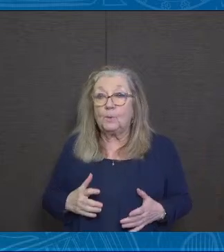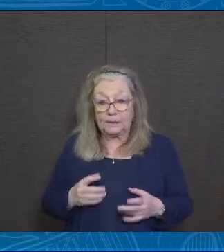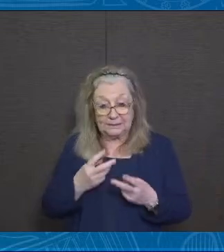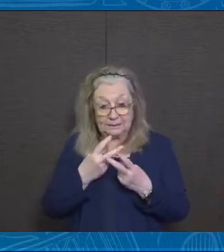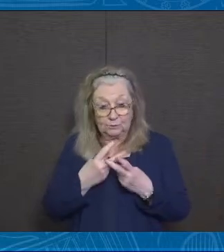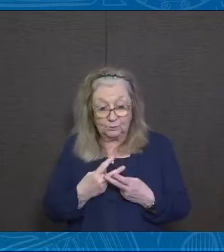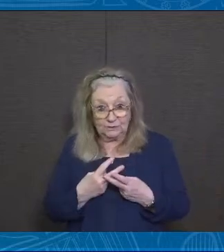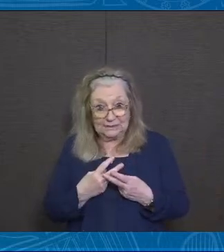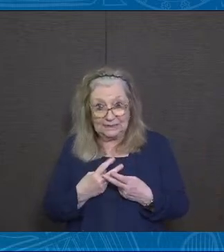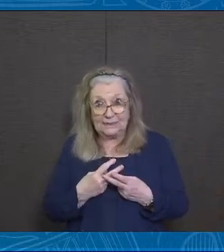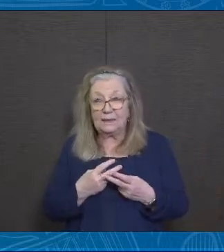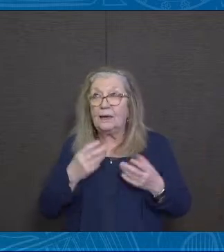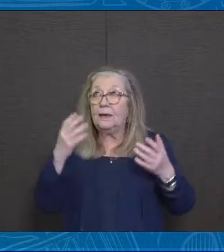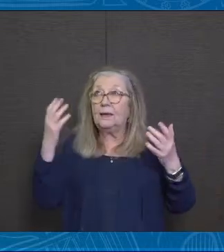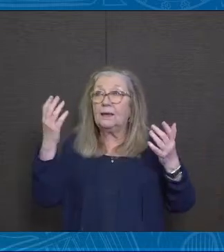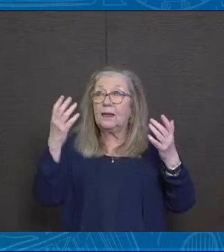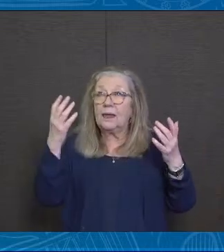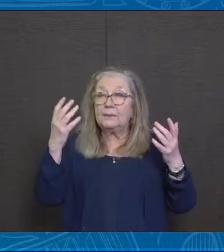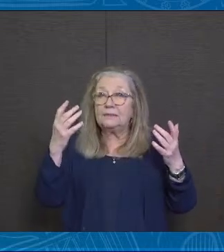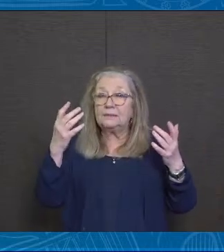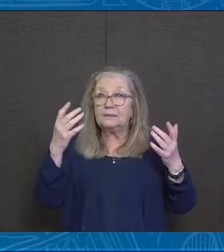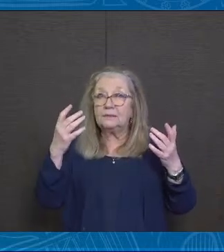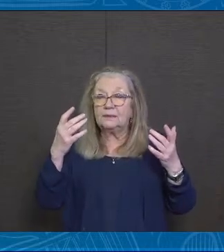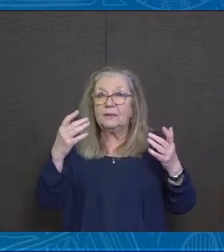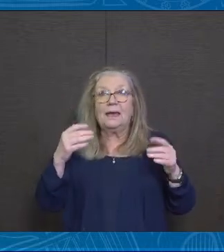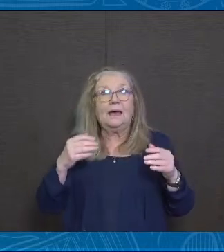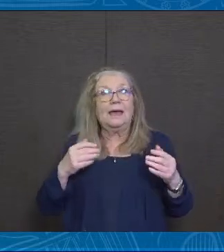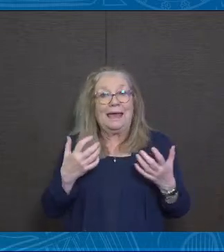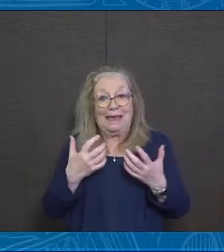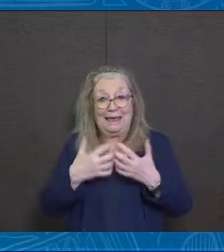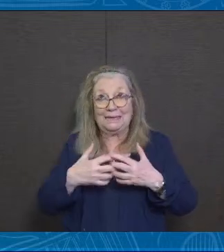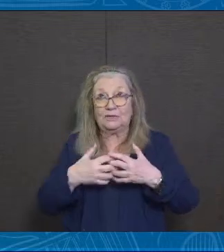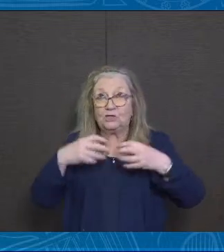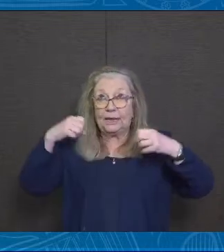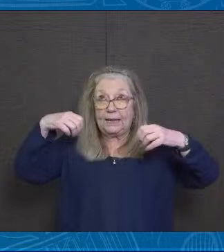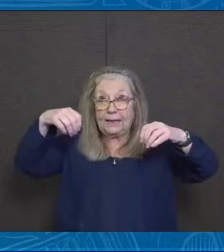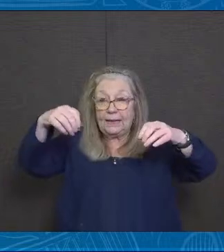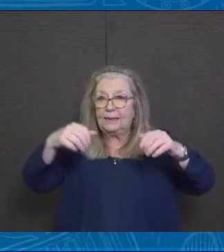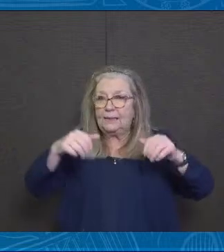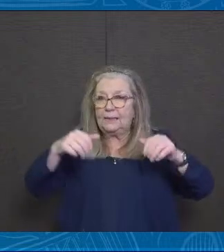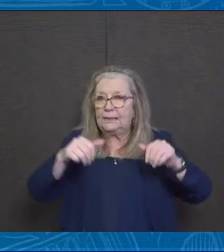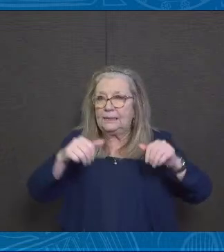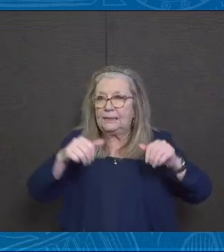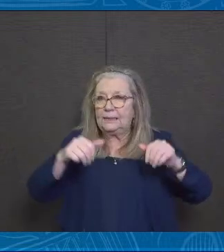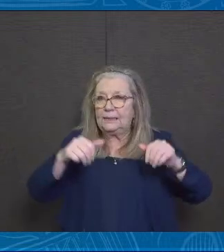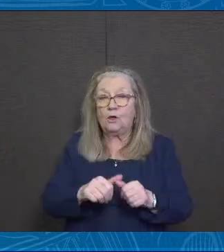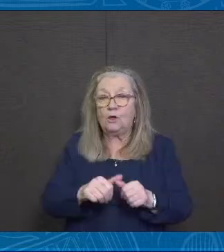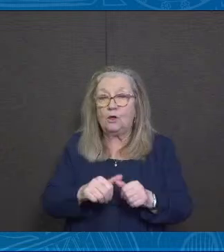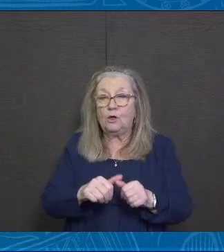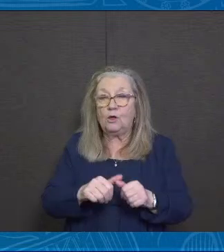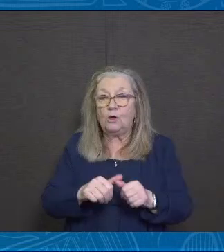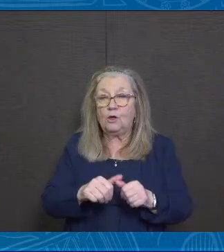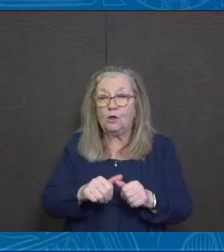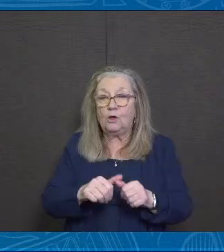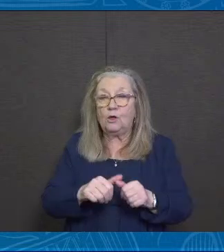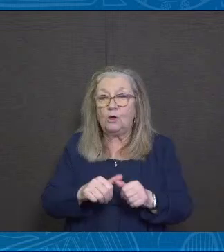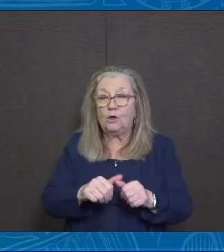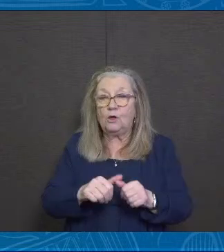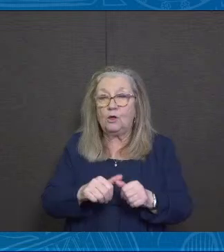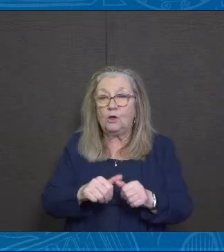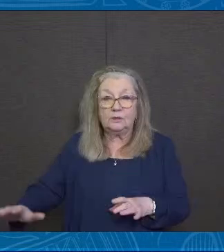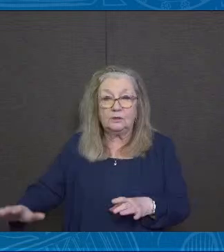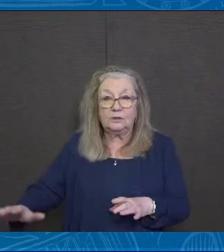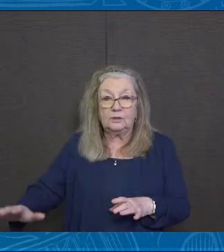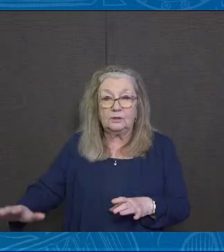smart industries, sustainable energy, knowledge capacity development, and cross-cutting interventions. And apart from that,